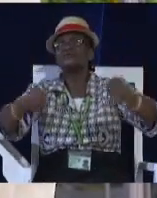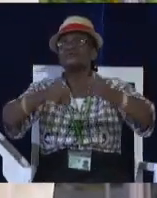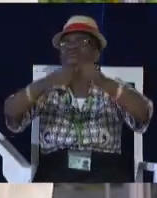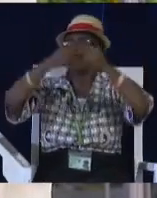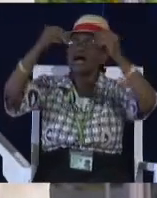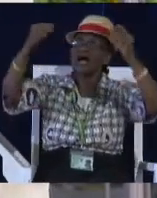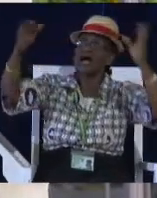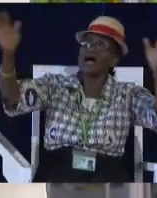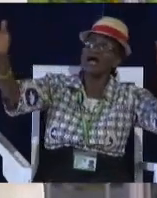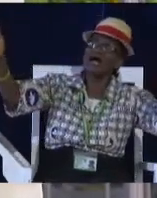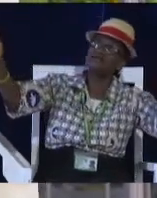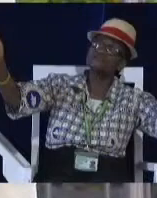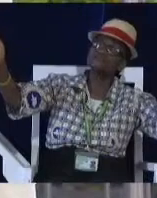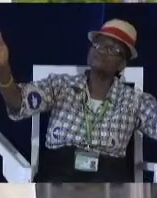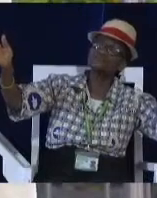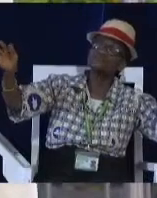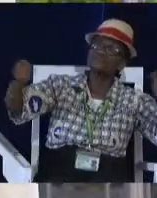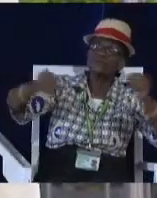Alleluia,